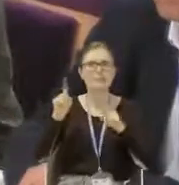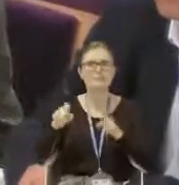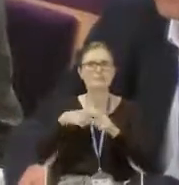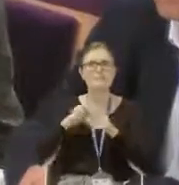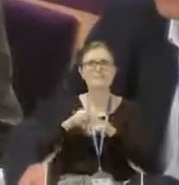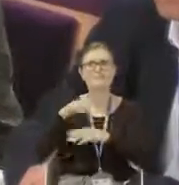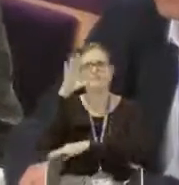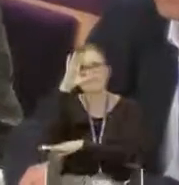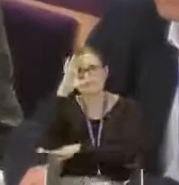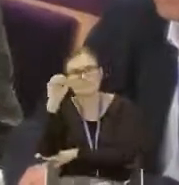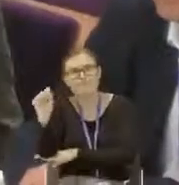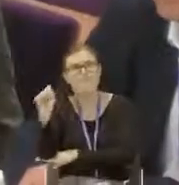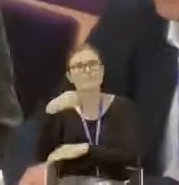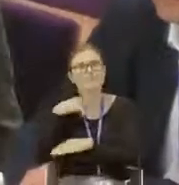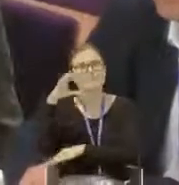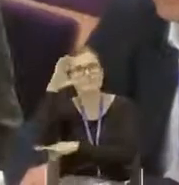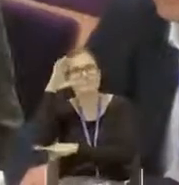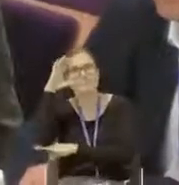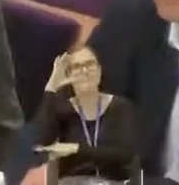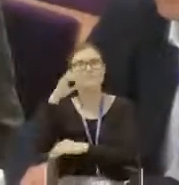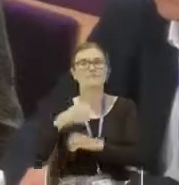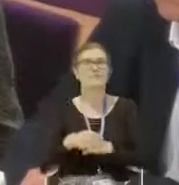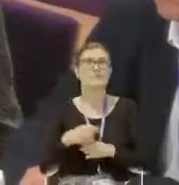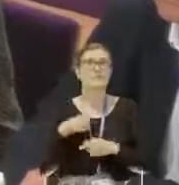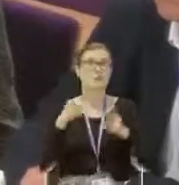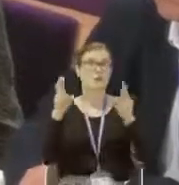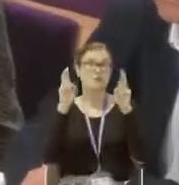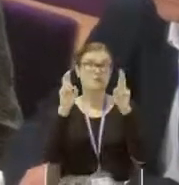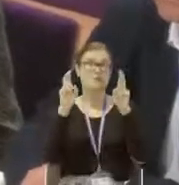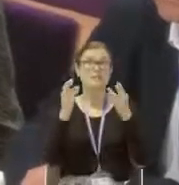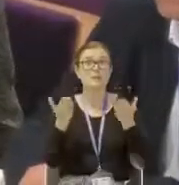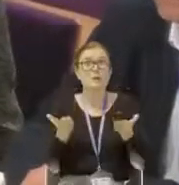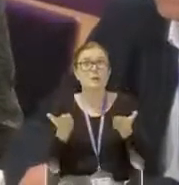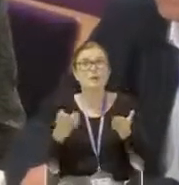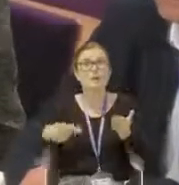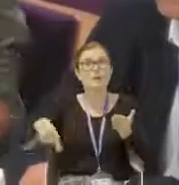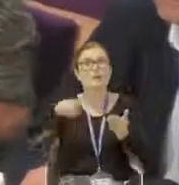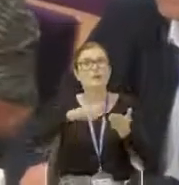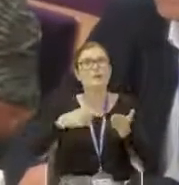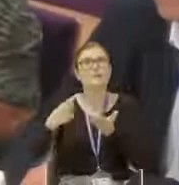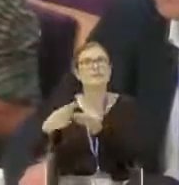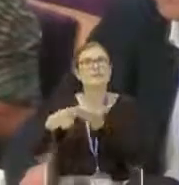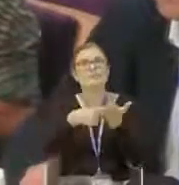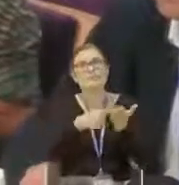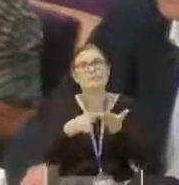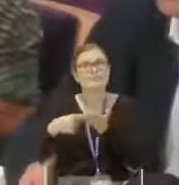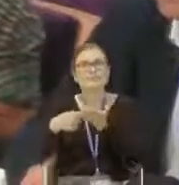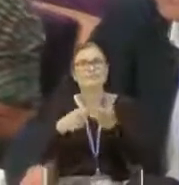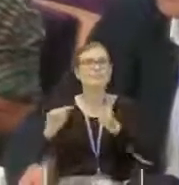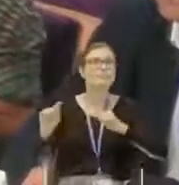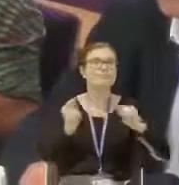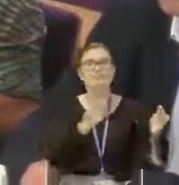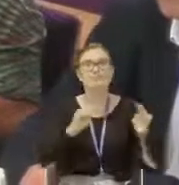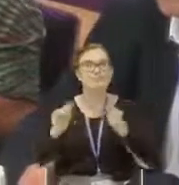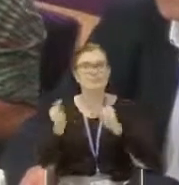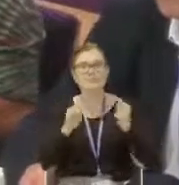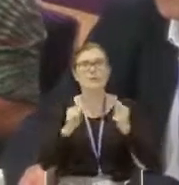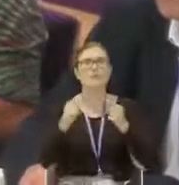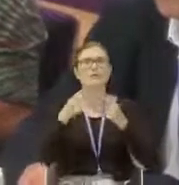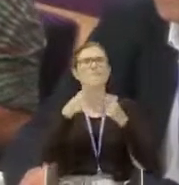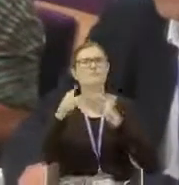your subconscious to take forward through the rest of the World Urban Forum. And I'm really privileged to introduce our